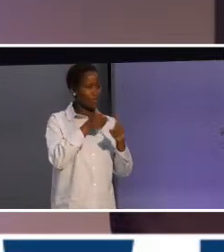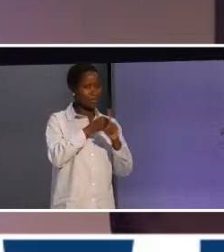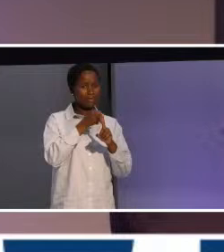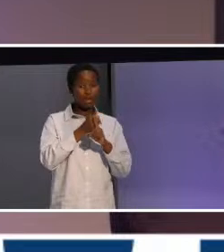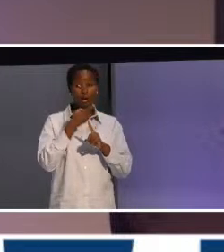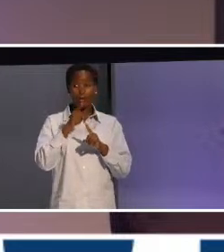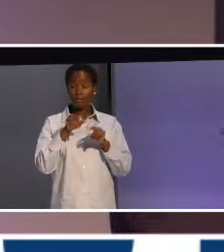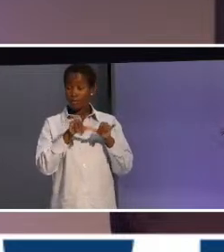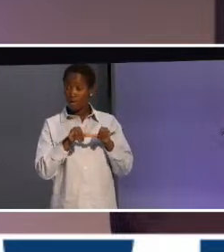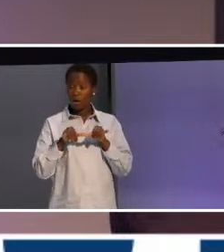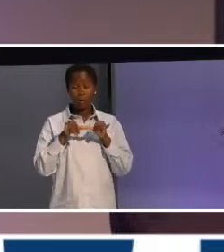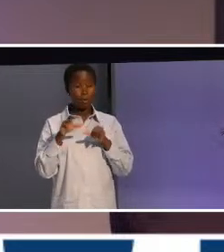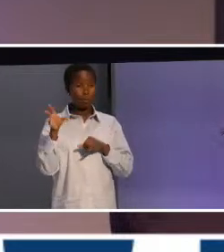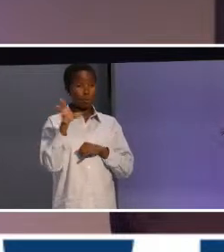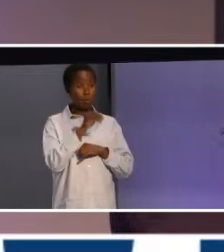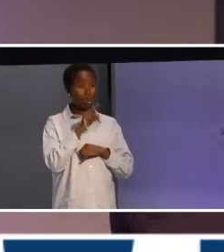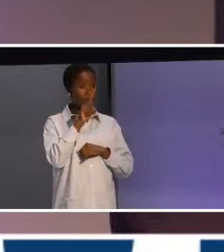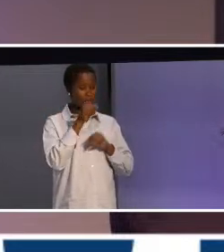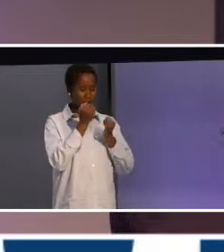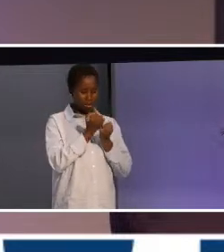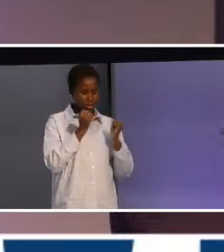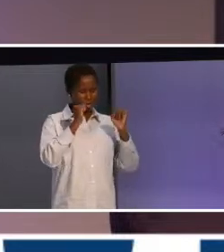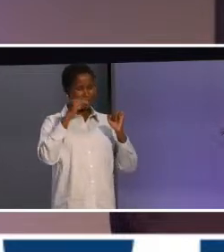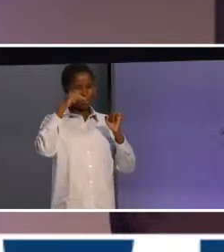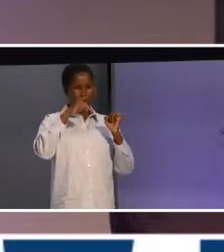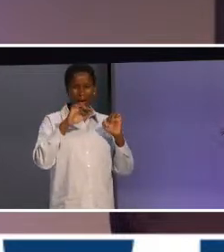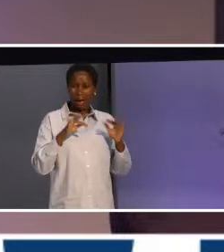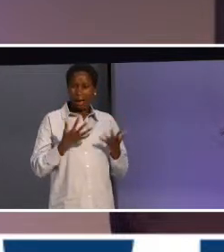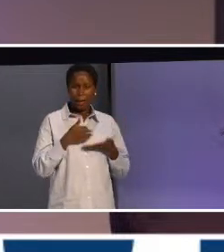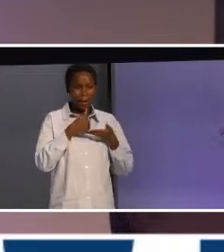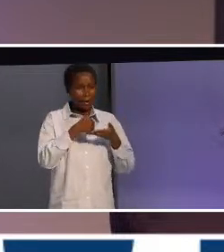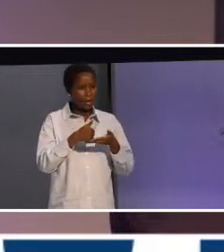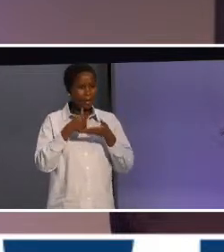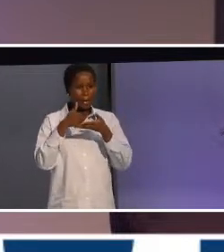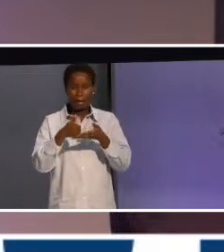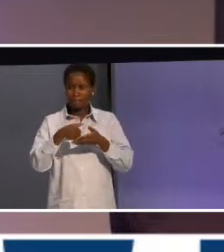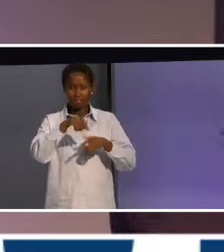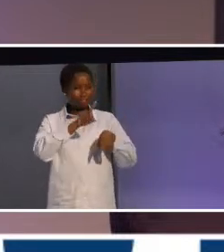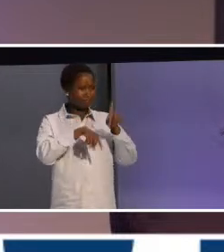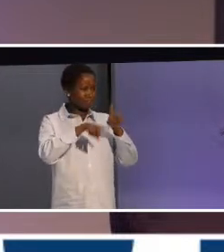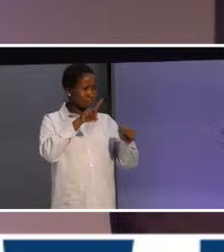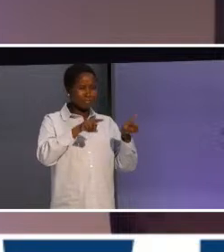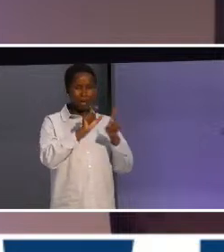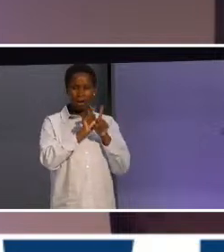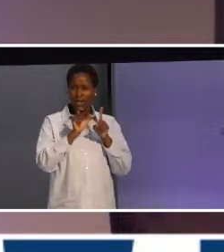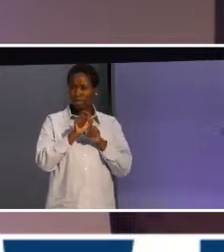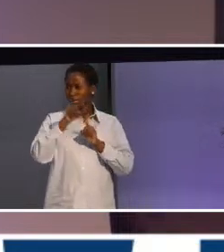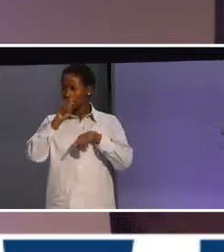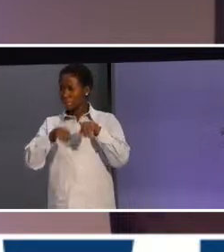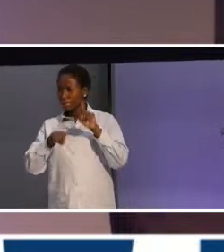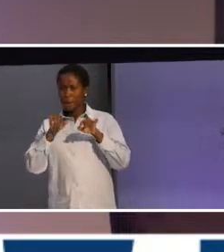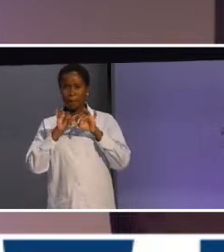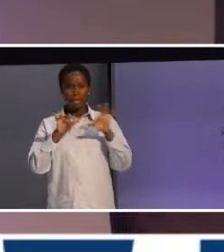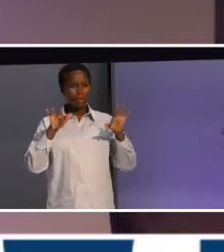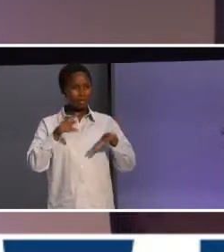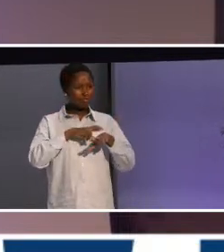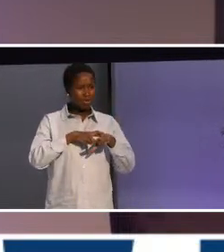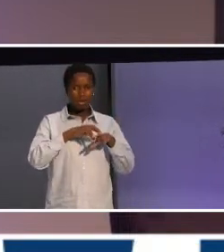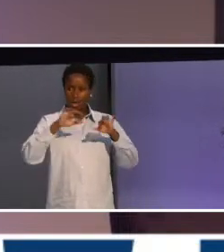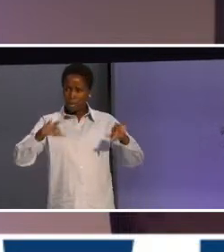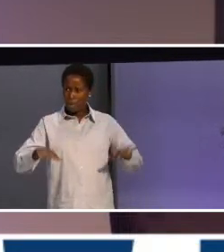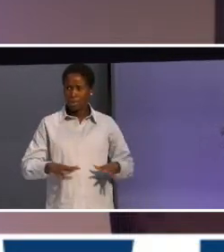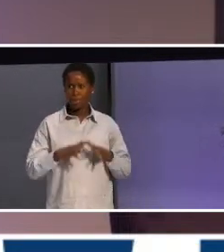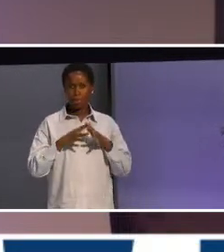electoral democracies help channelize disparities, cultural diversities in a constructive manner.